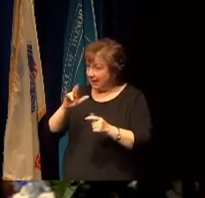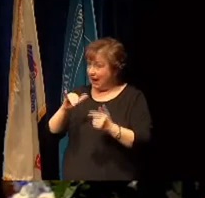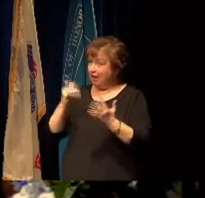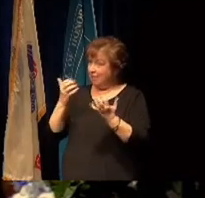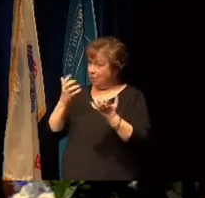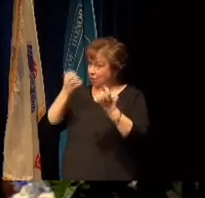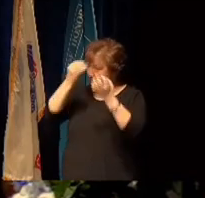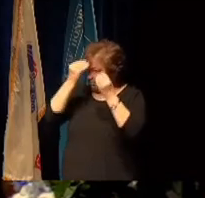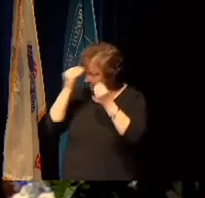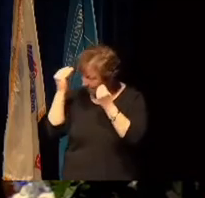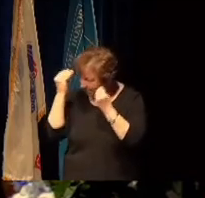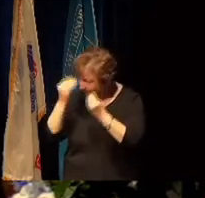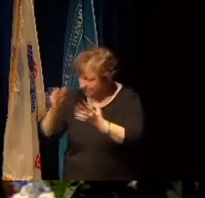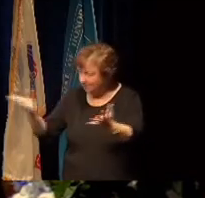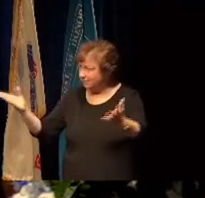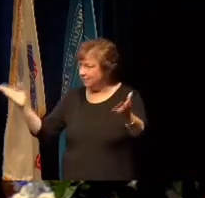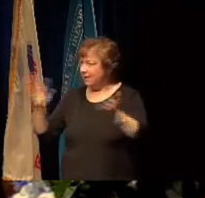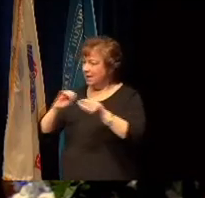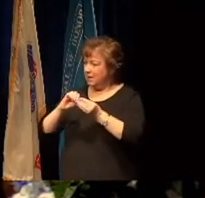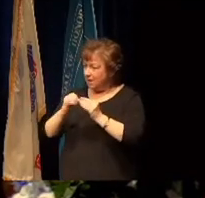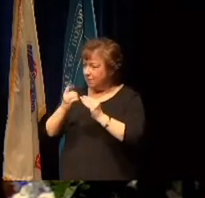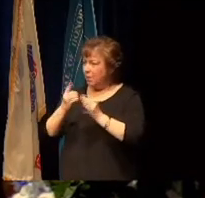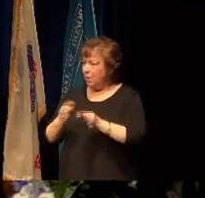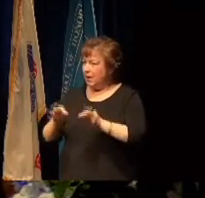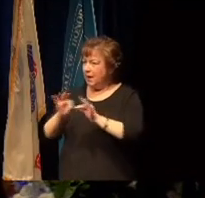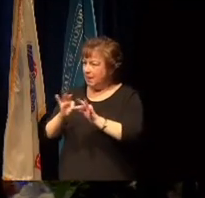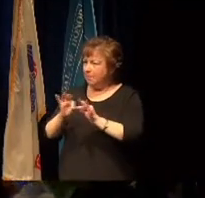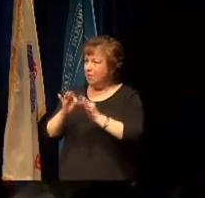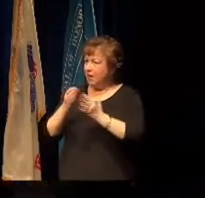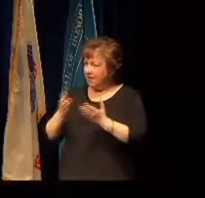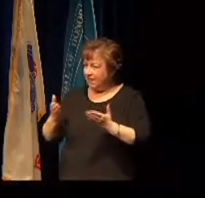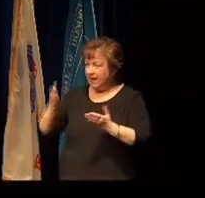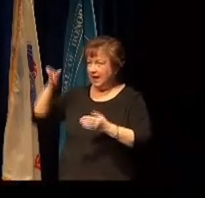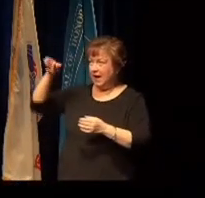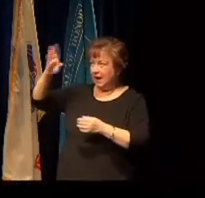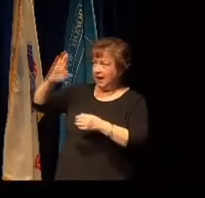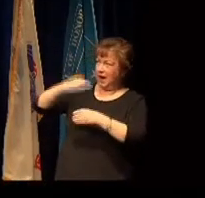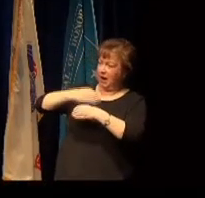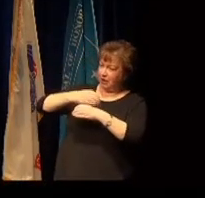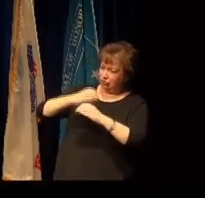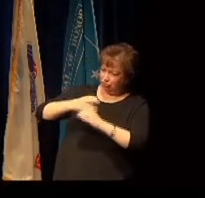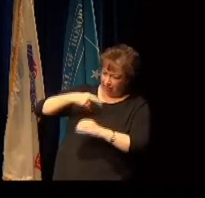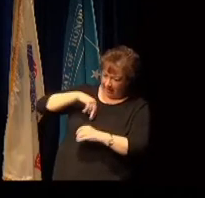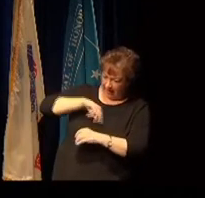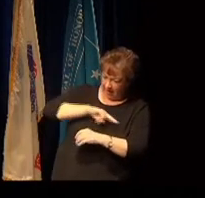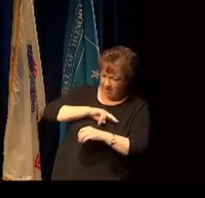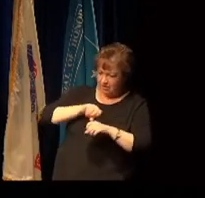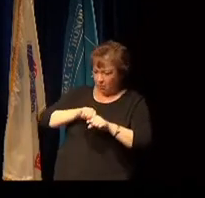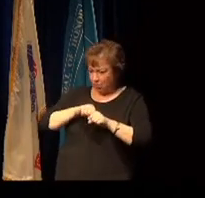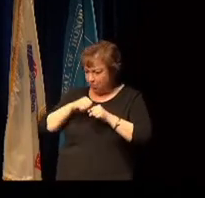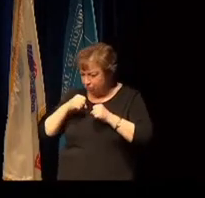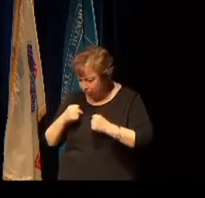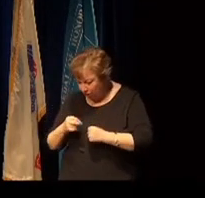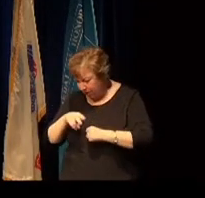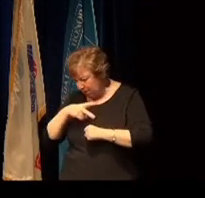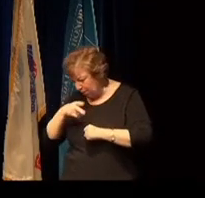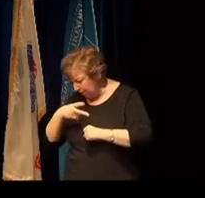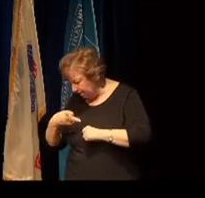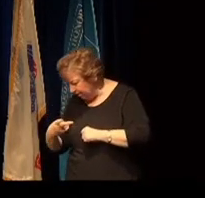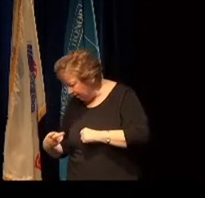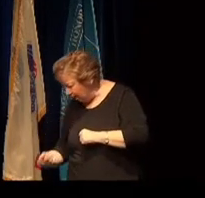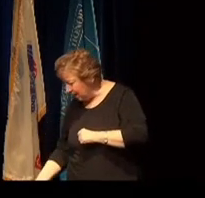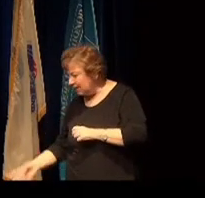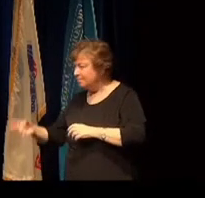was the most important thing to him in his life. God created us, we are broken, we have fallen, and Christ died